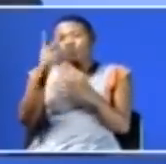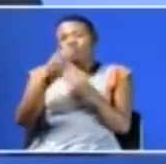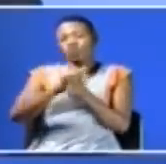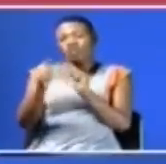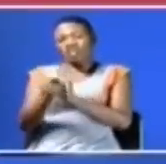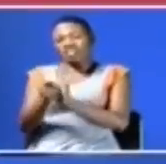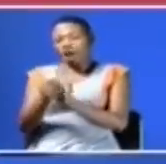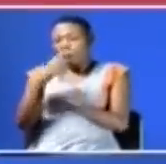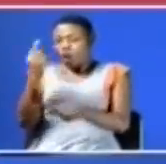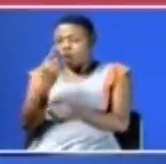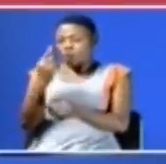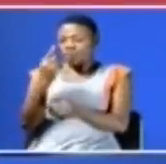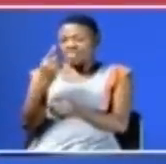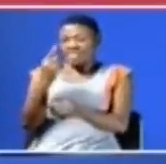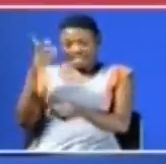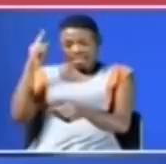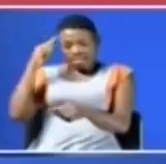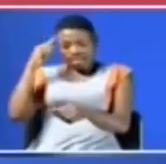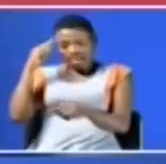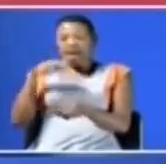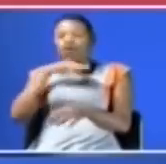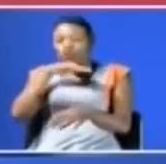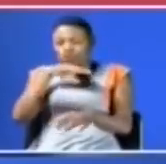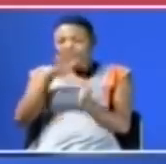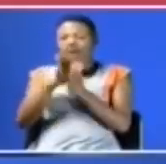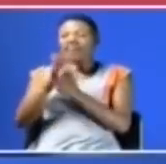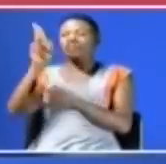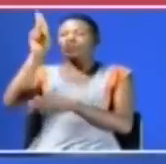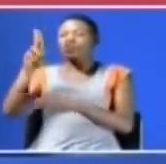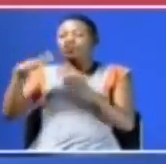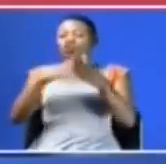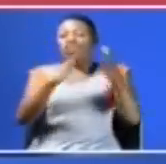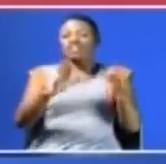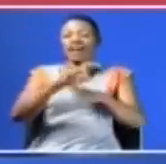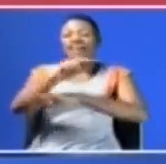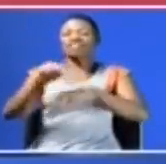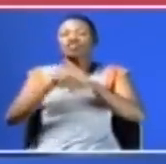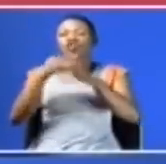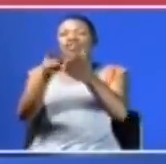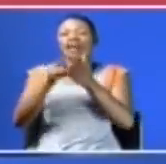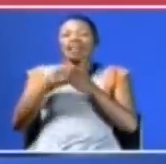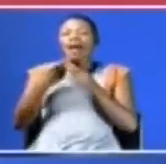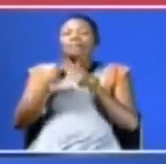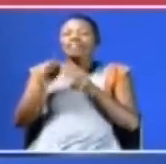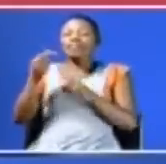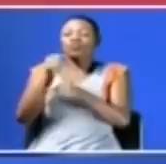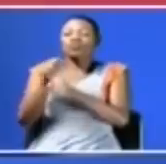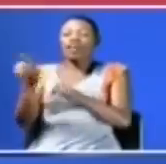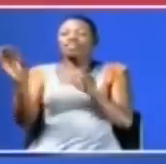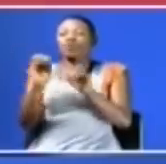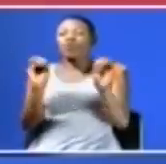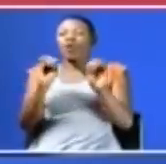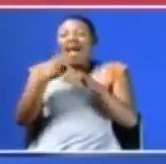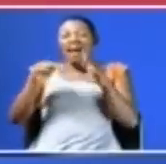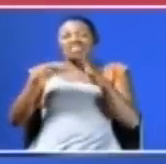envisaged Raila and Uhuru leading a national dialogue. Mm. They haven't done that. We tried to push them